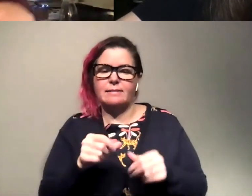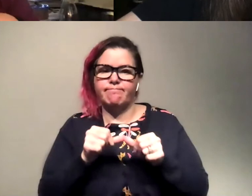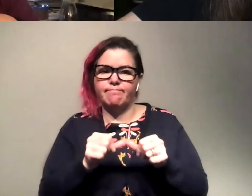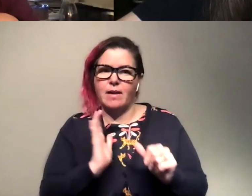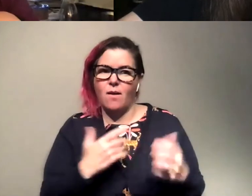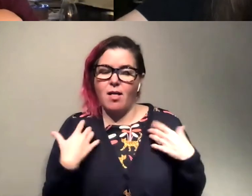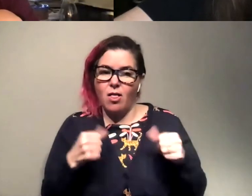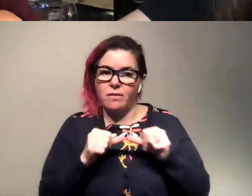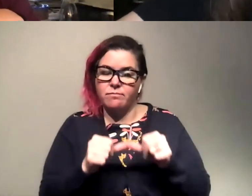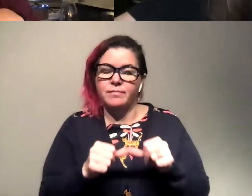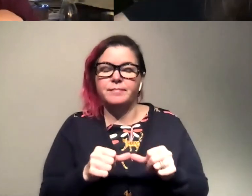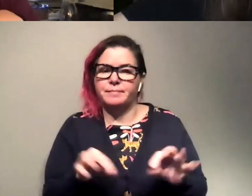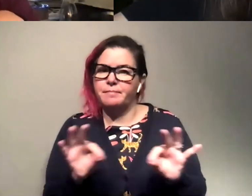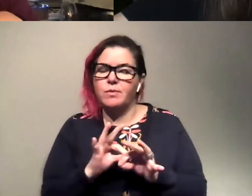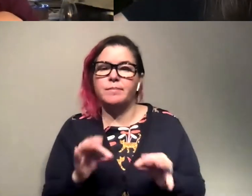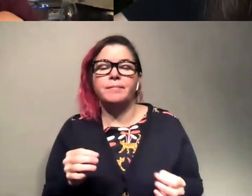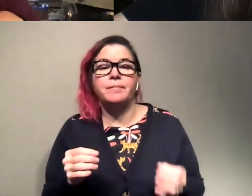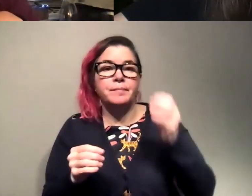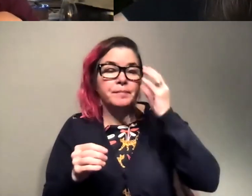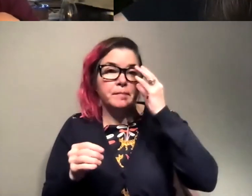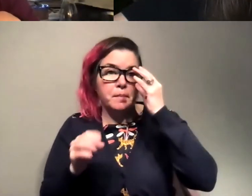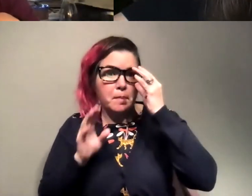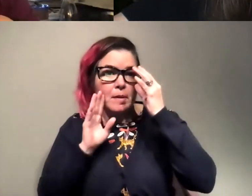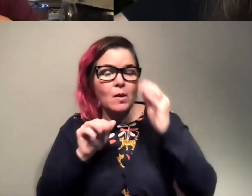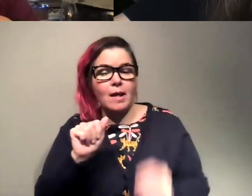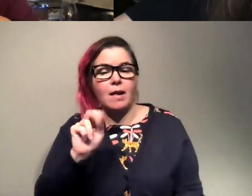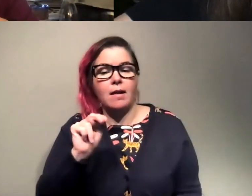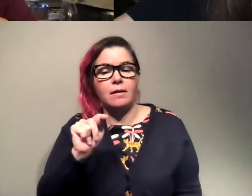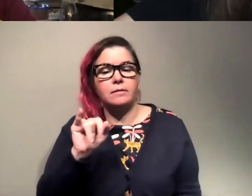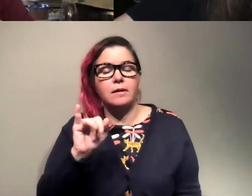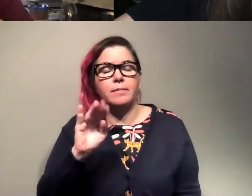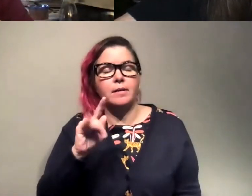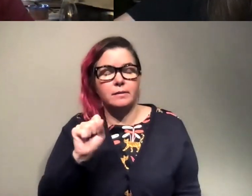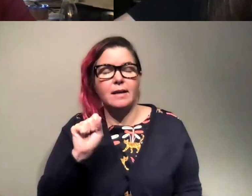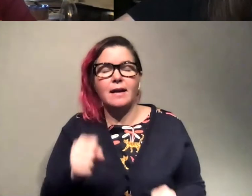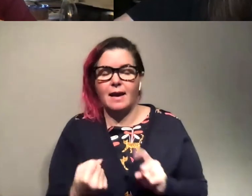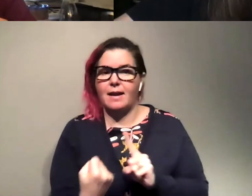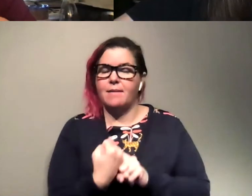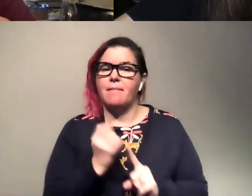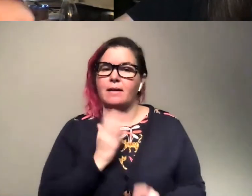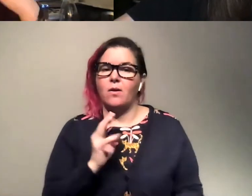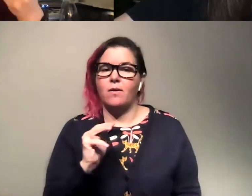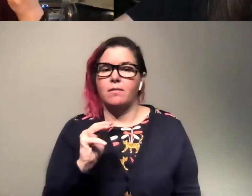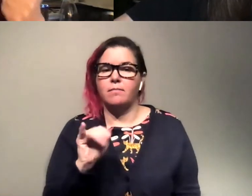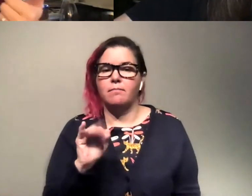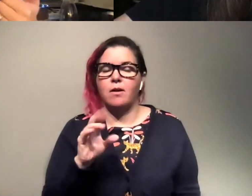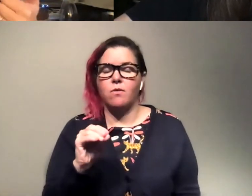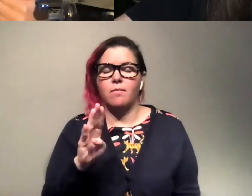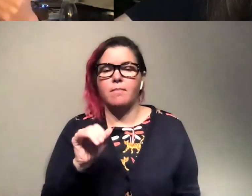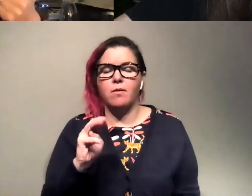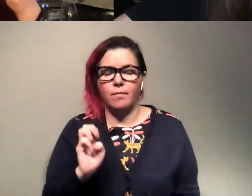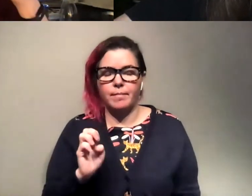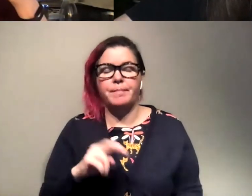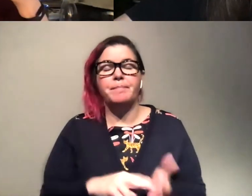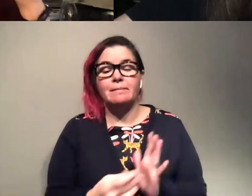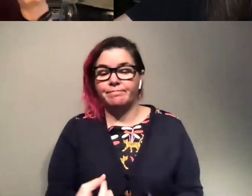important. And so we know that antibiotics definitely can affect our microbiome. Typically that means if we're taking an antibiotic,